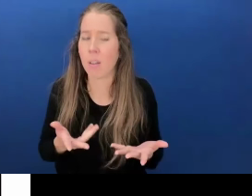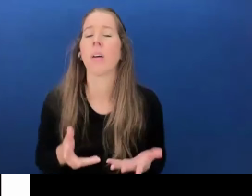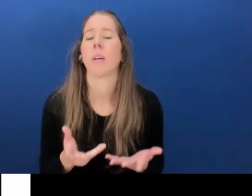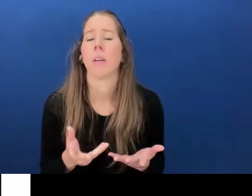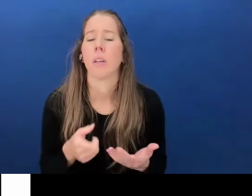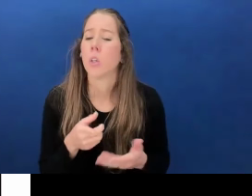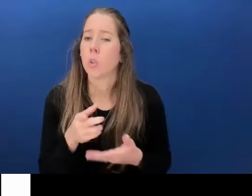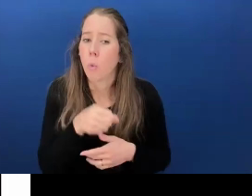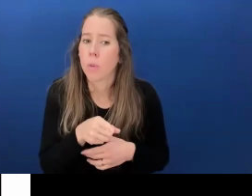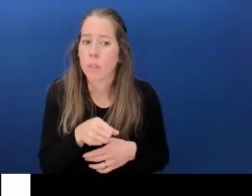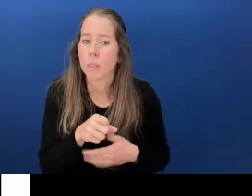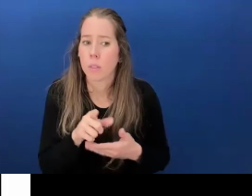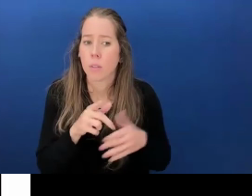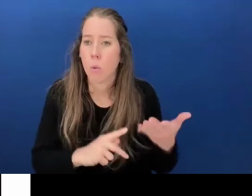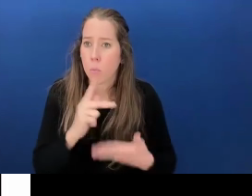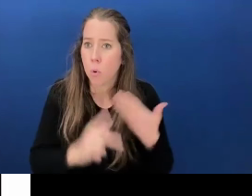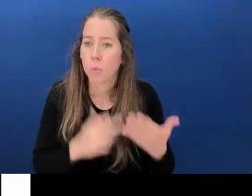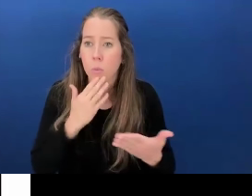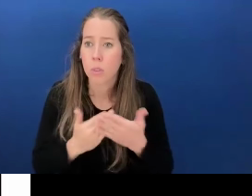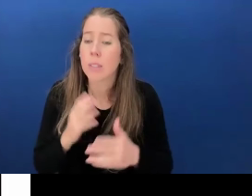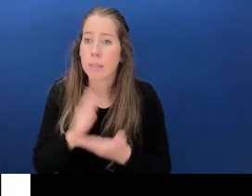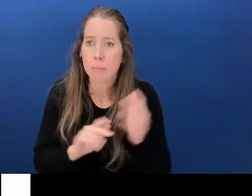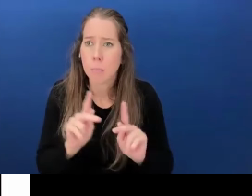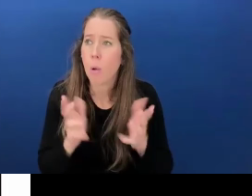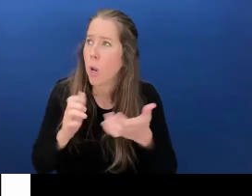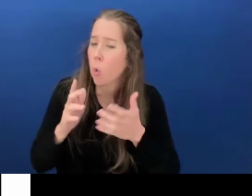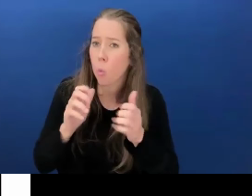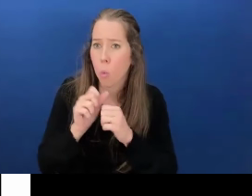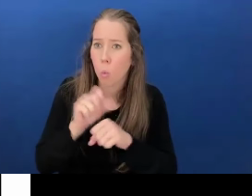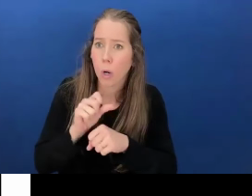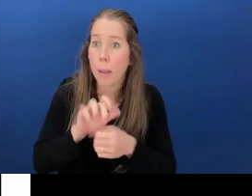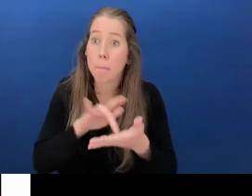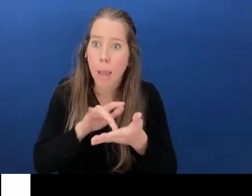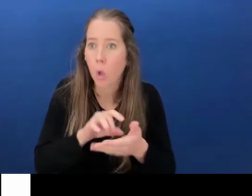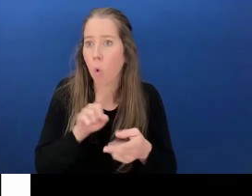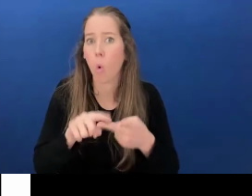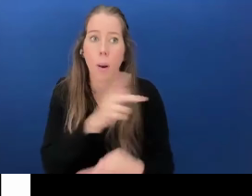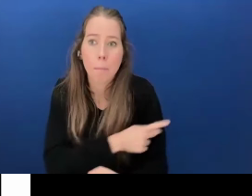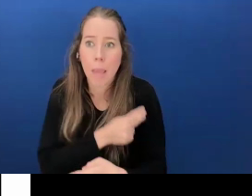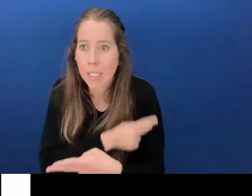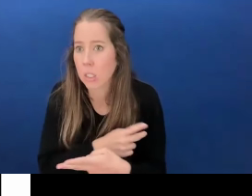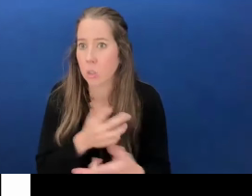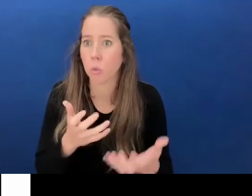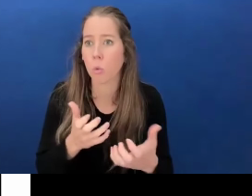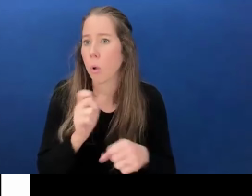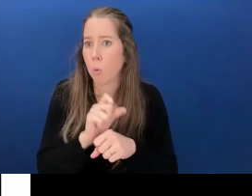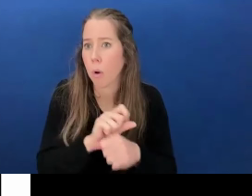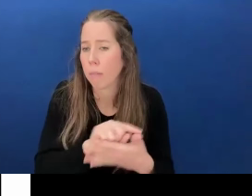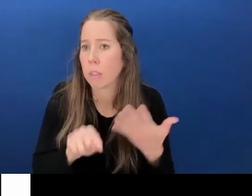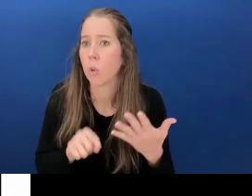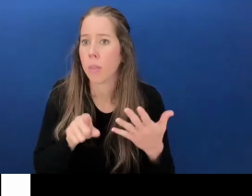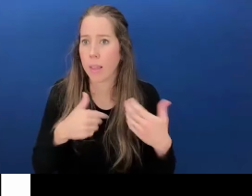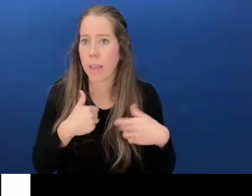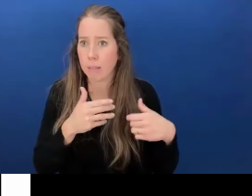of like, I want to work in medical, I want to work with patients, I want to work in that setting. But it gets them on that path to try to regain where they